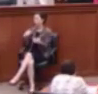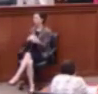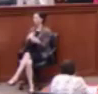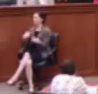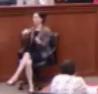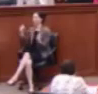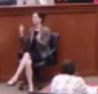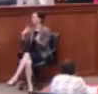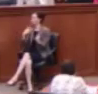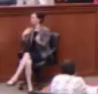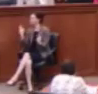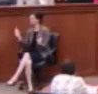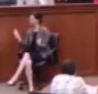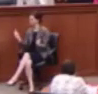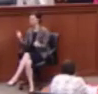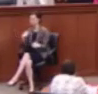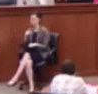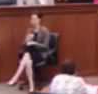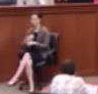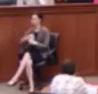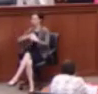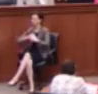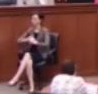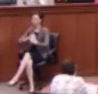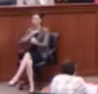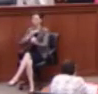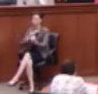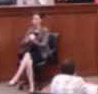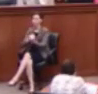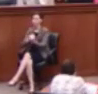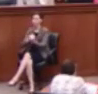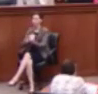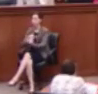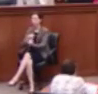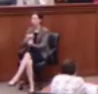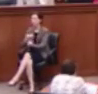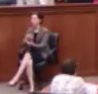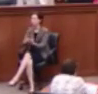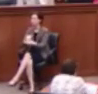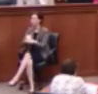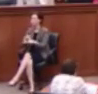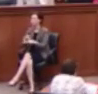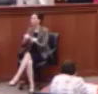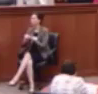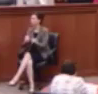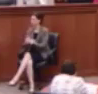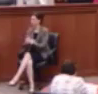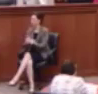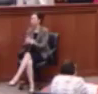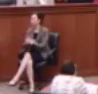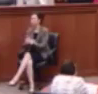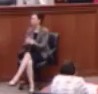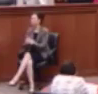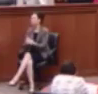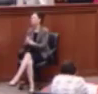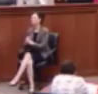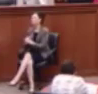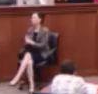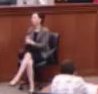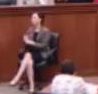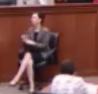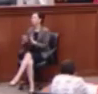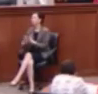and we working collaboratively with Louisiana School Counseling Association, the Career